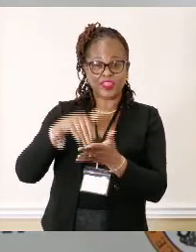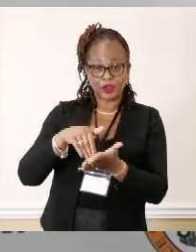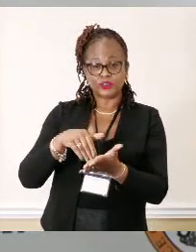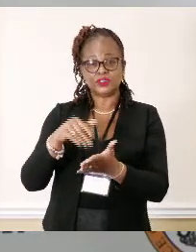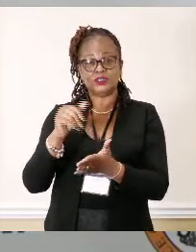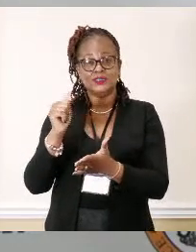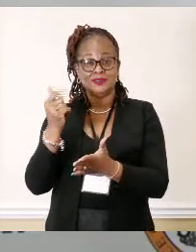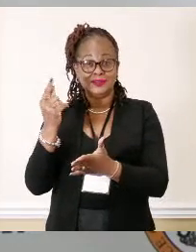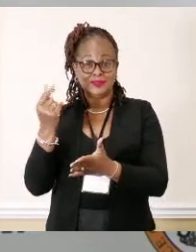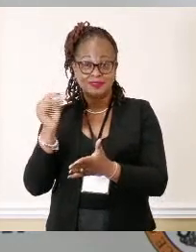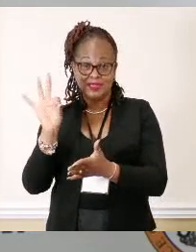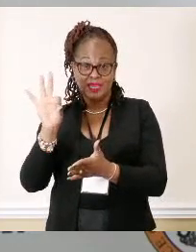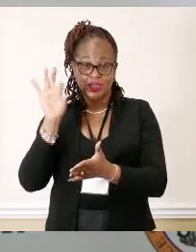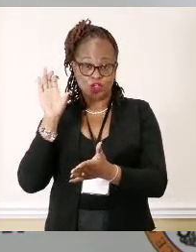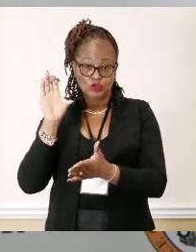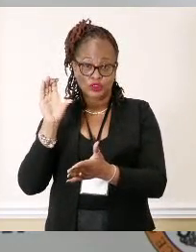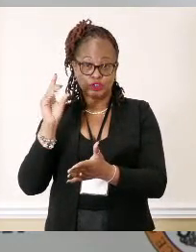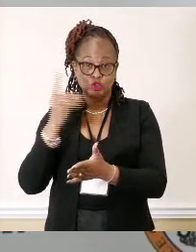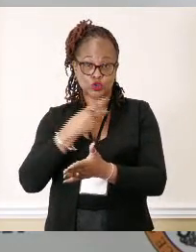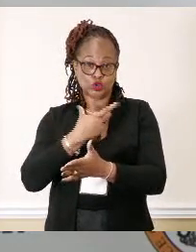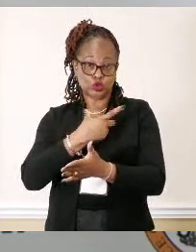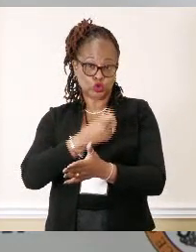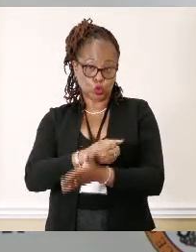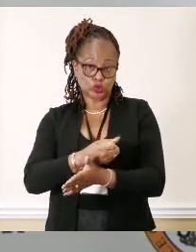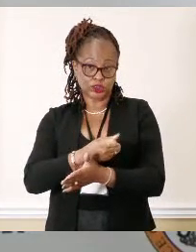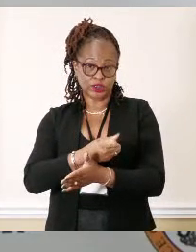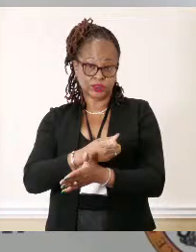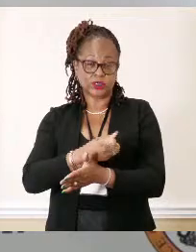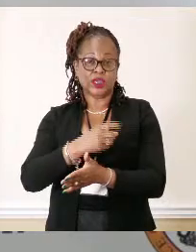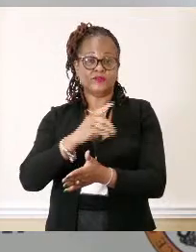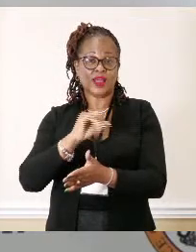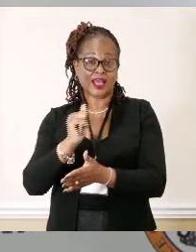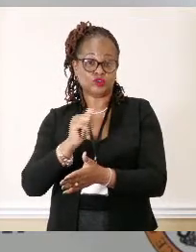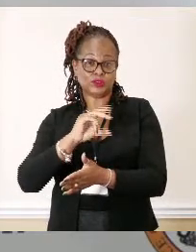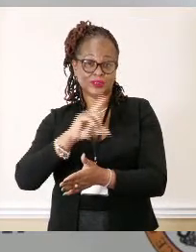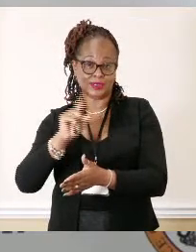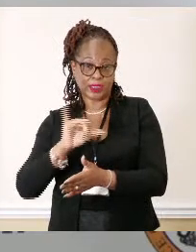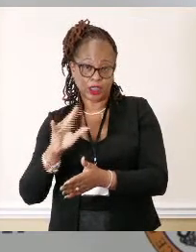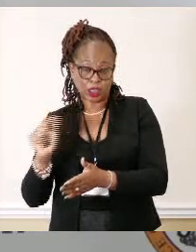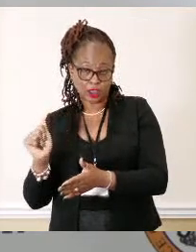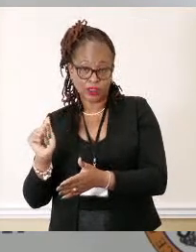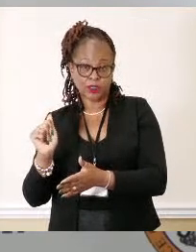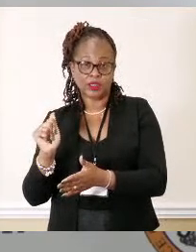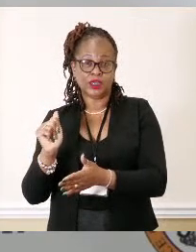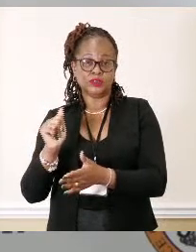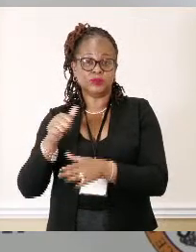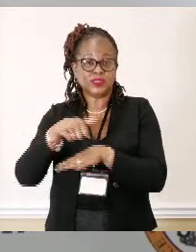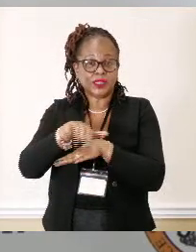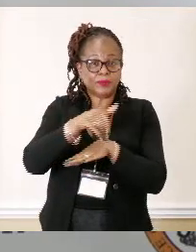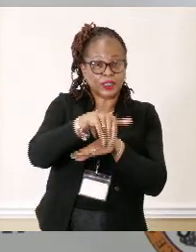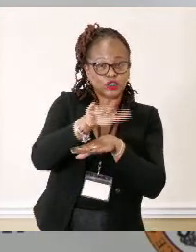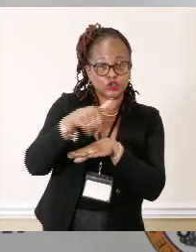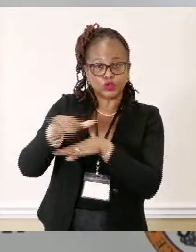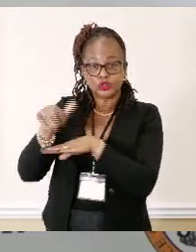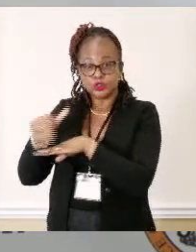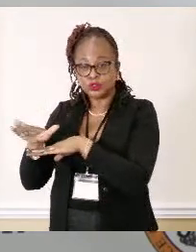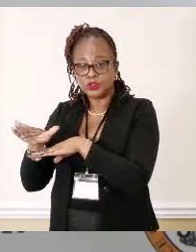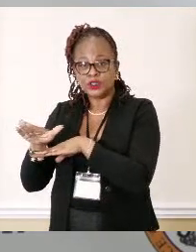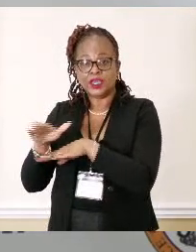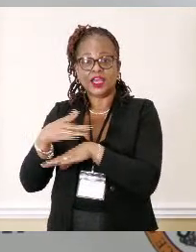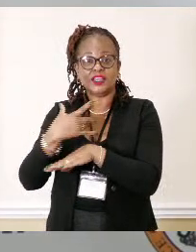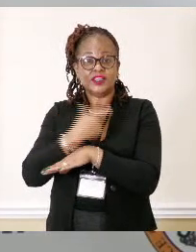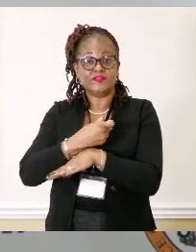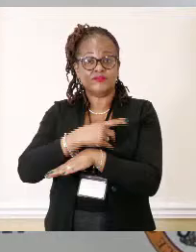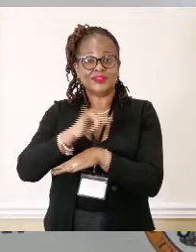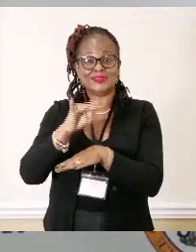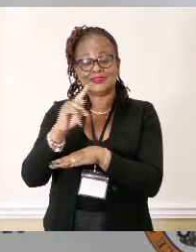21,907 doses of the Oxford AstraZeneca vaccine has been administered at